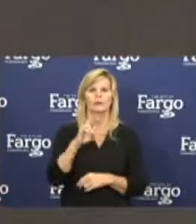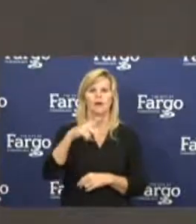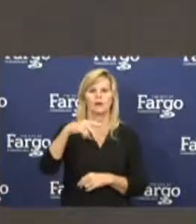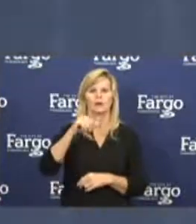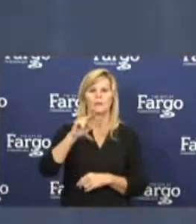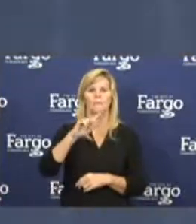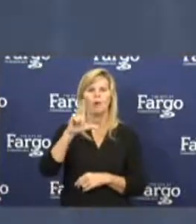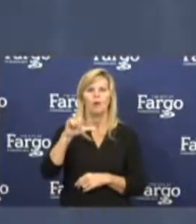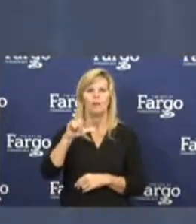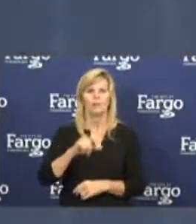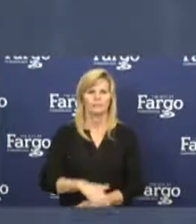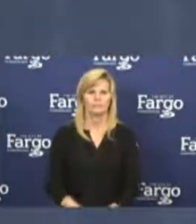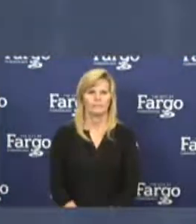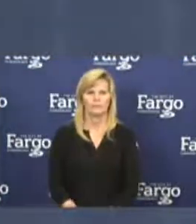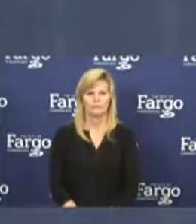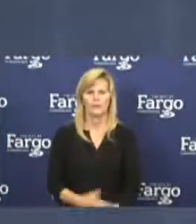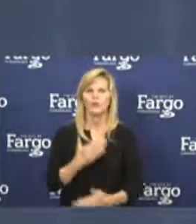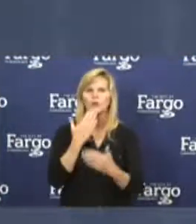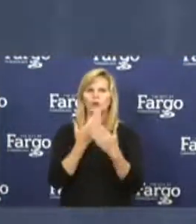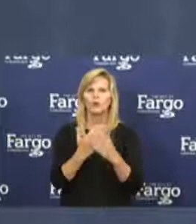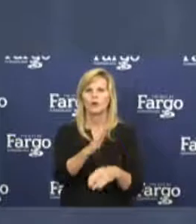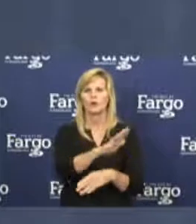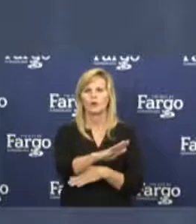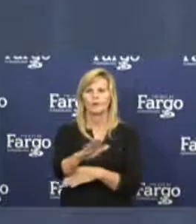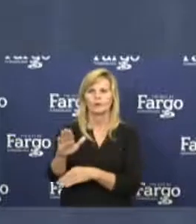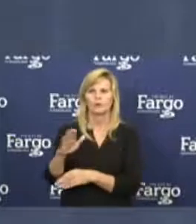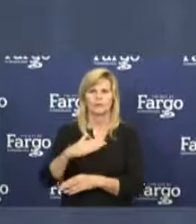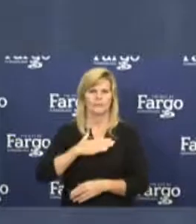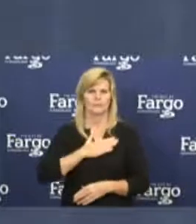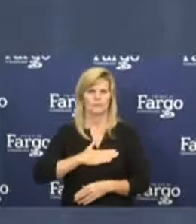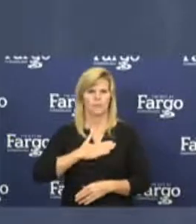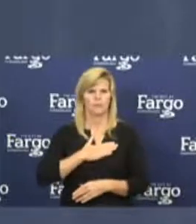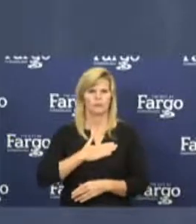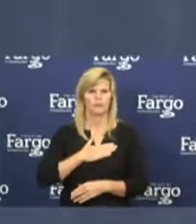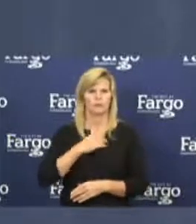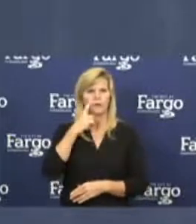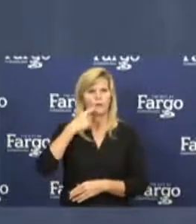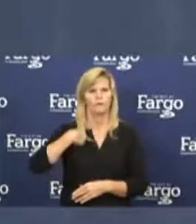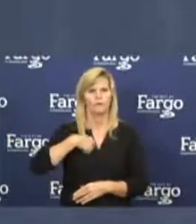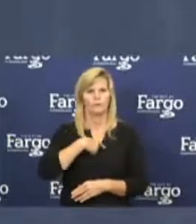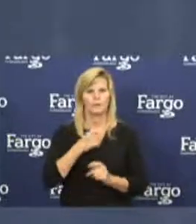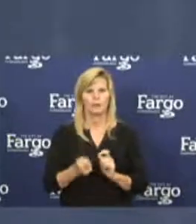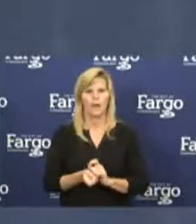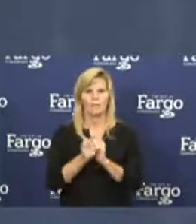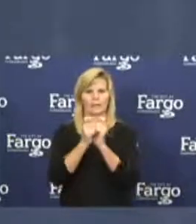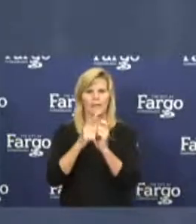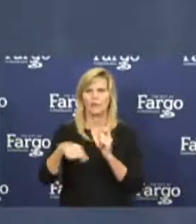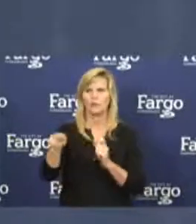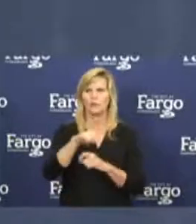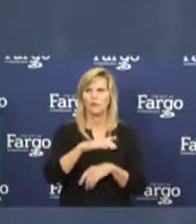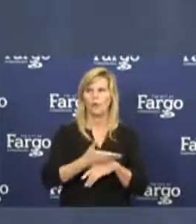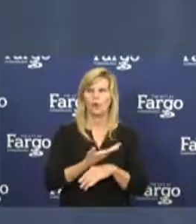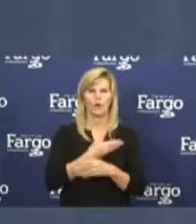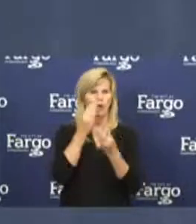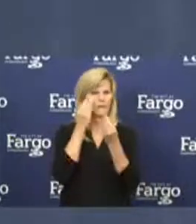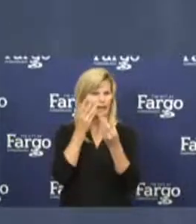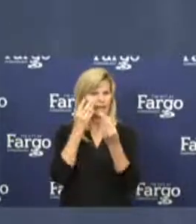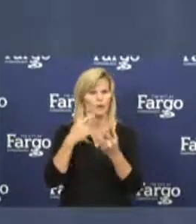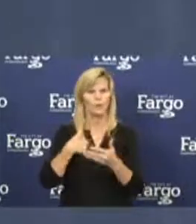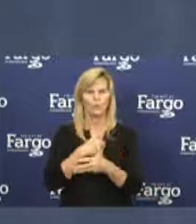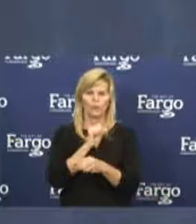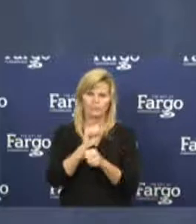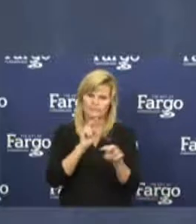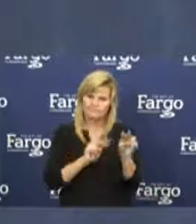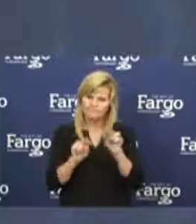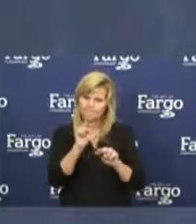Carson. Good afternoon, everyone. It's a pleasure for me to update you a little bit on our data that we've been looking very carefully